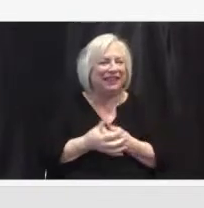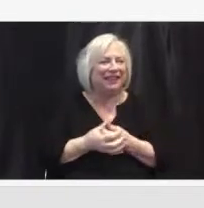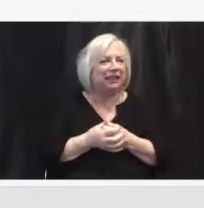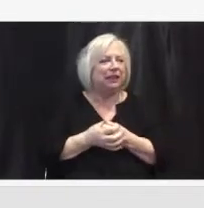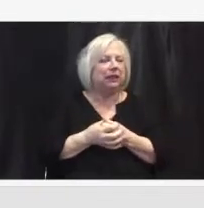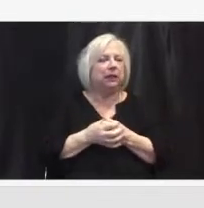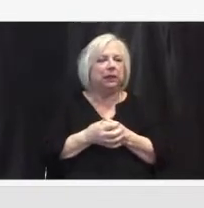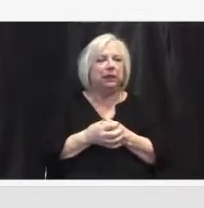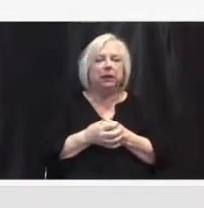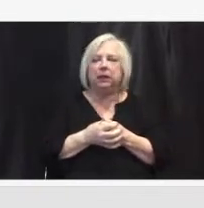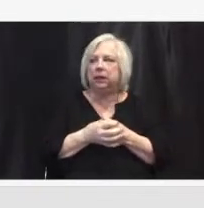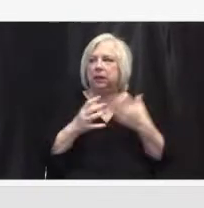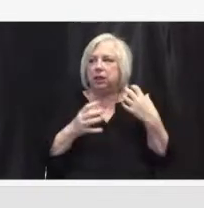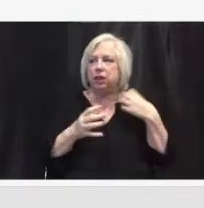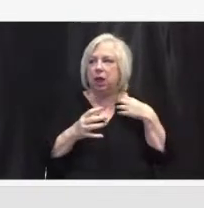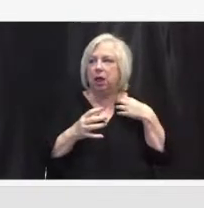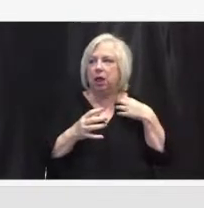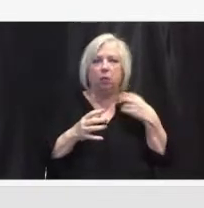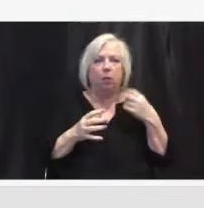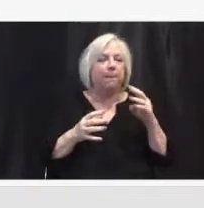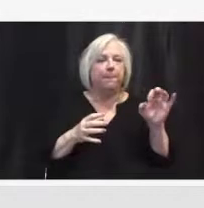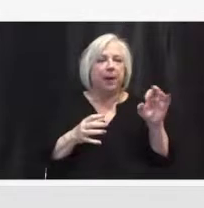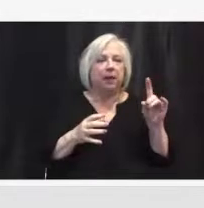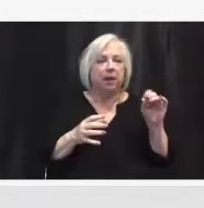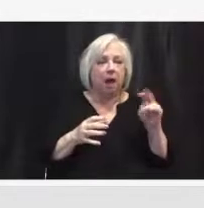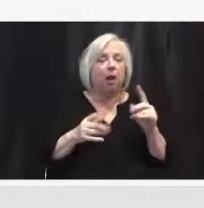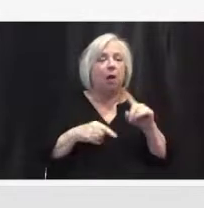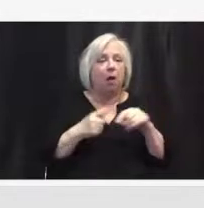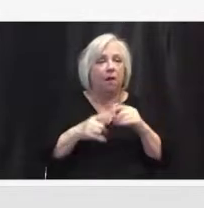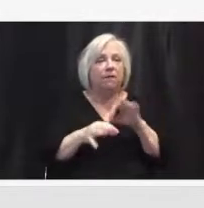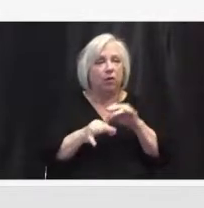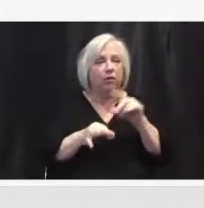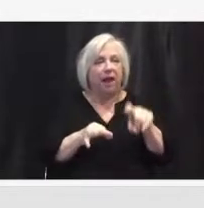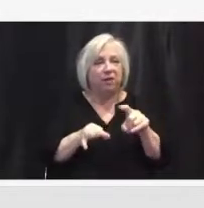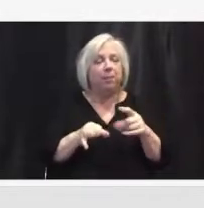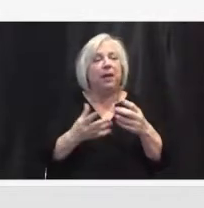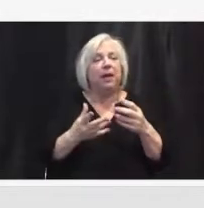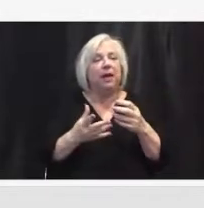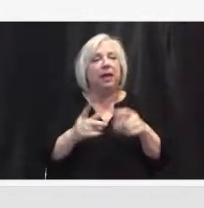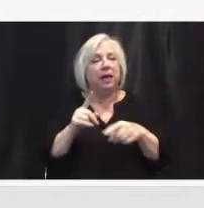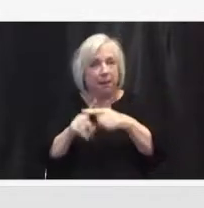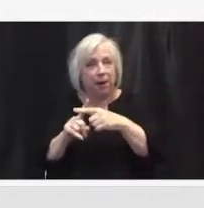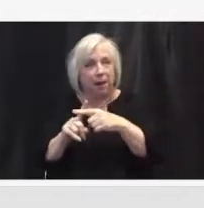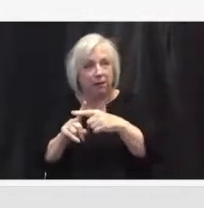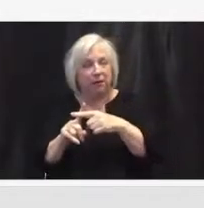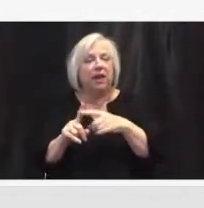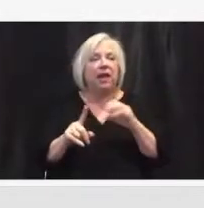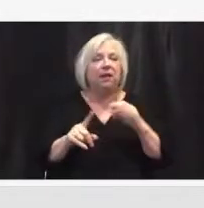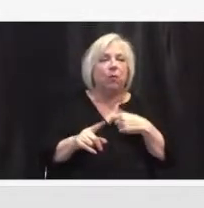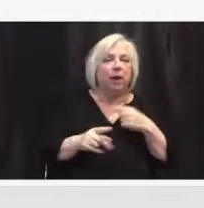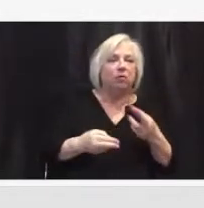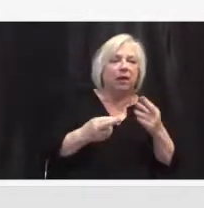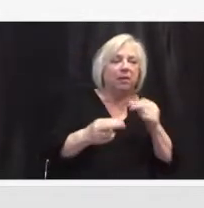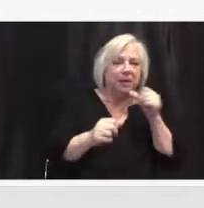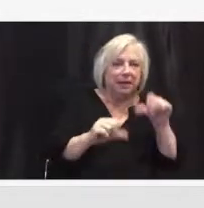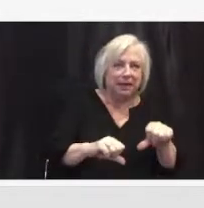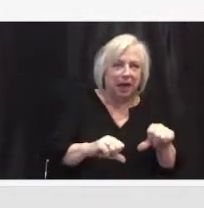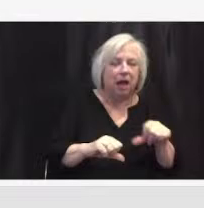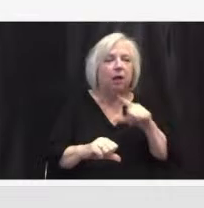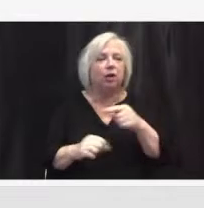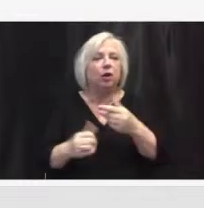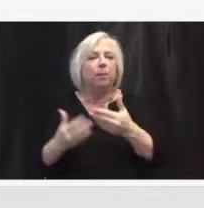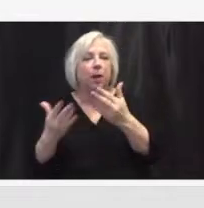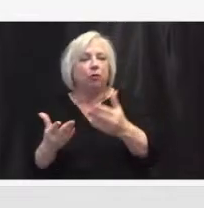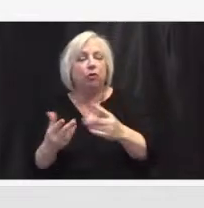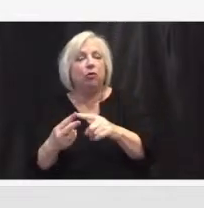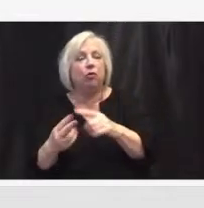It is, again, all votes have to be in the affirmative, so when we recommend denial, your motion is to